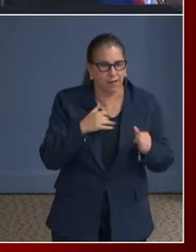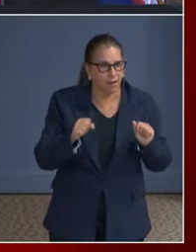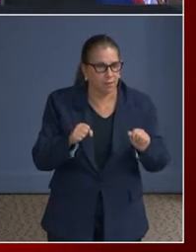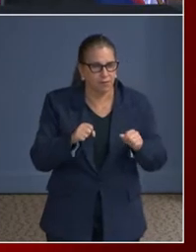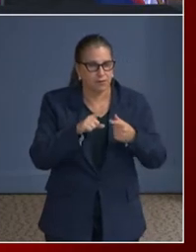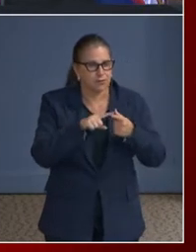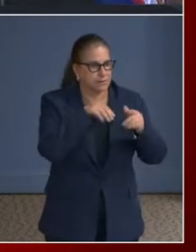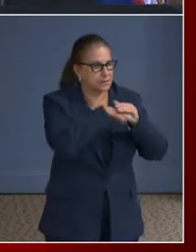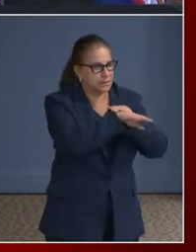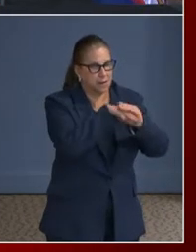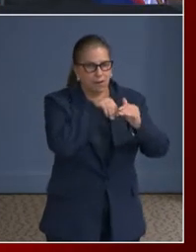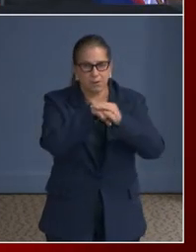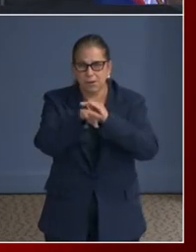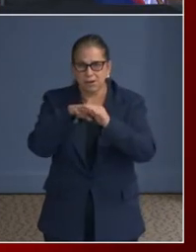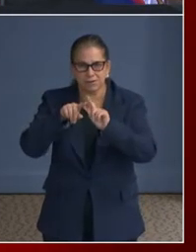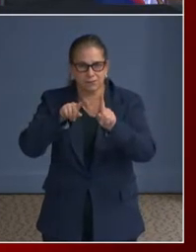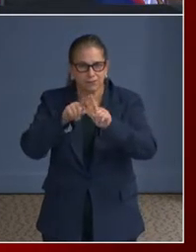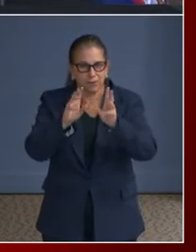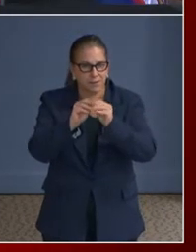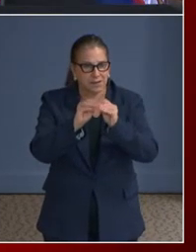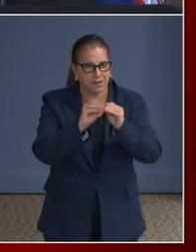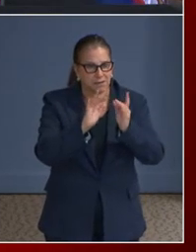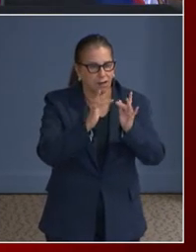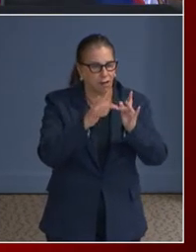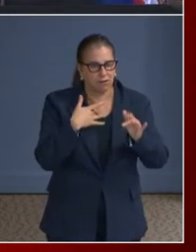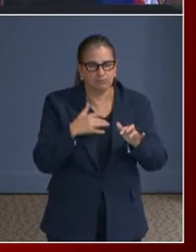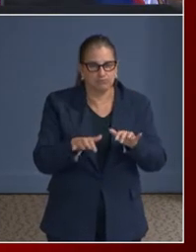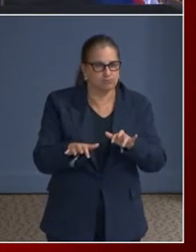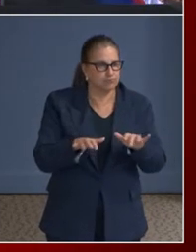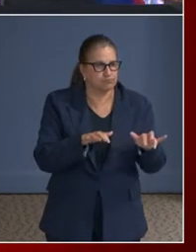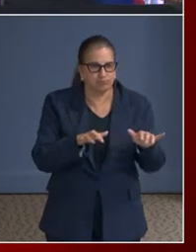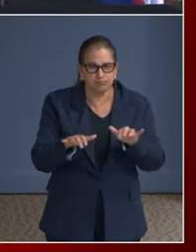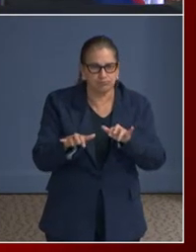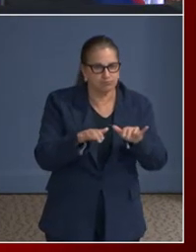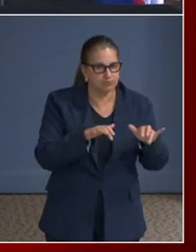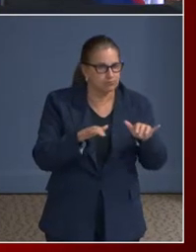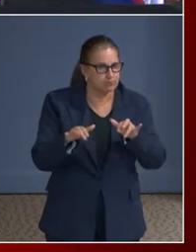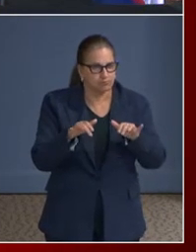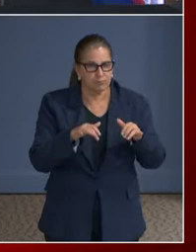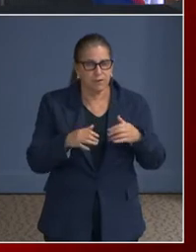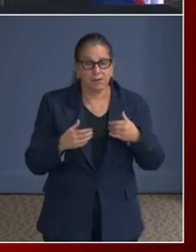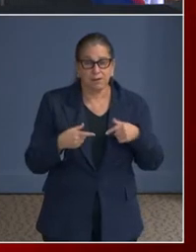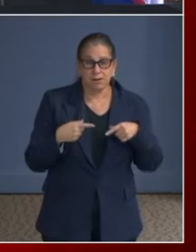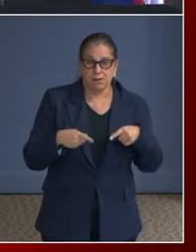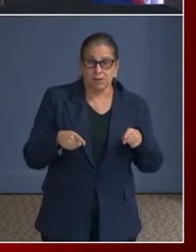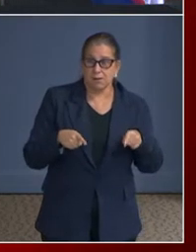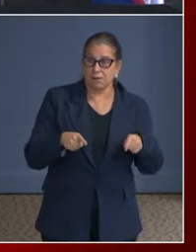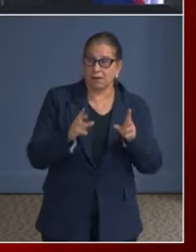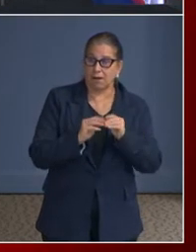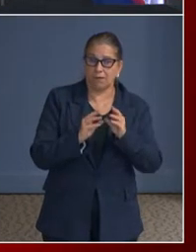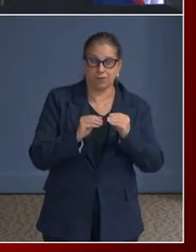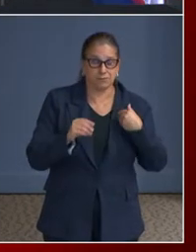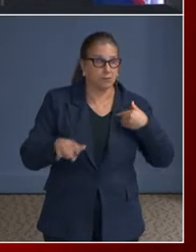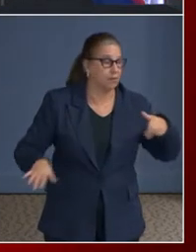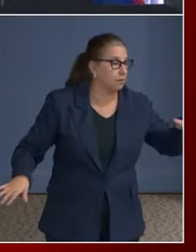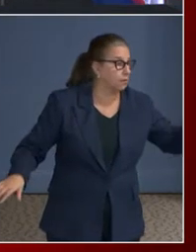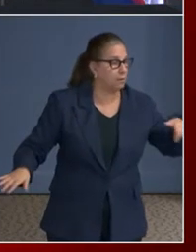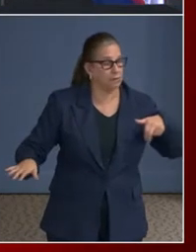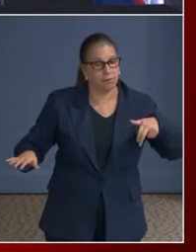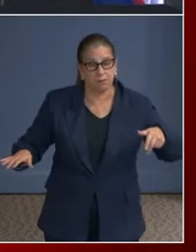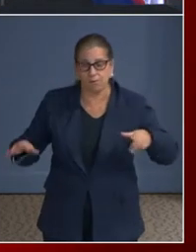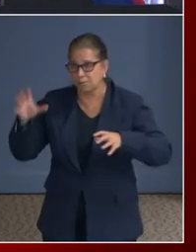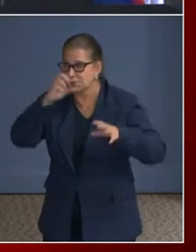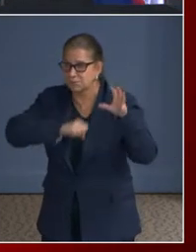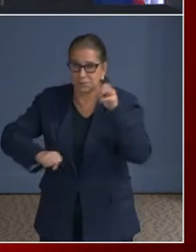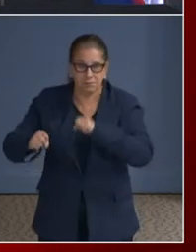without having to shuffle around large conference rooms, et cetera, and the ability that people really